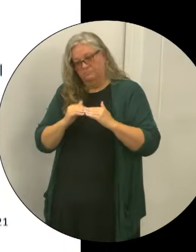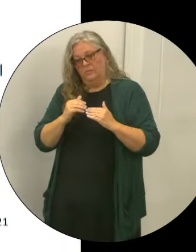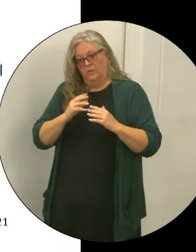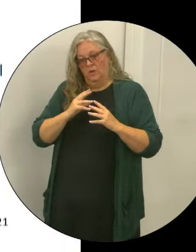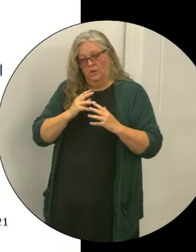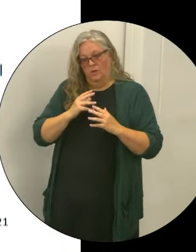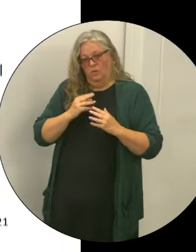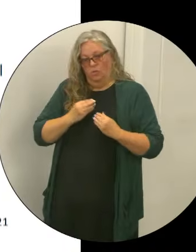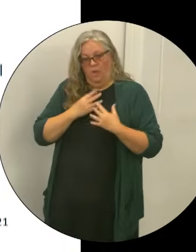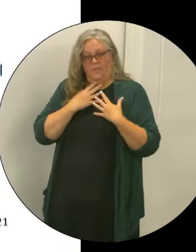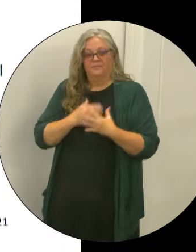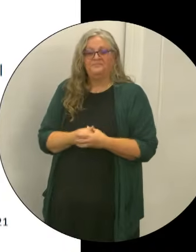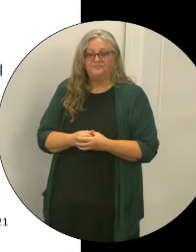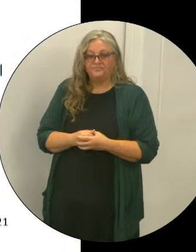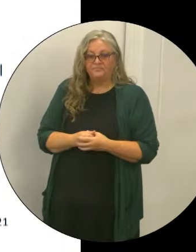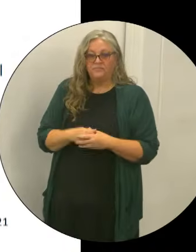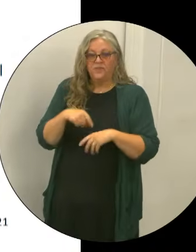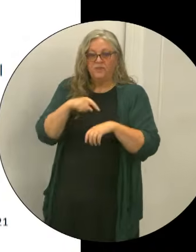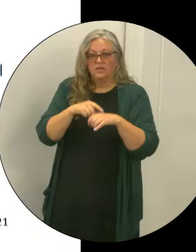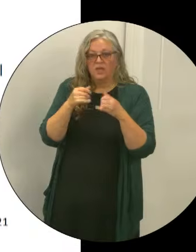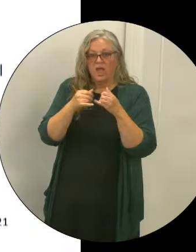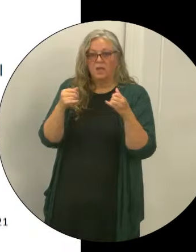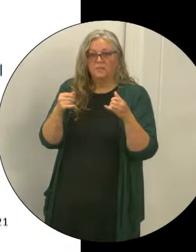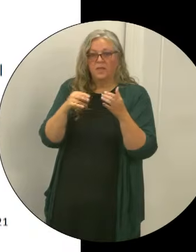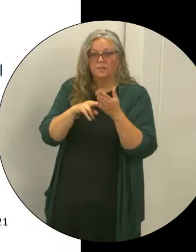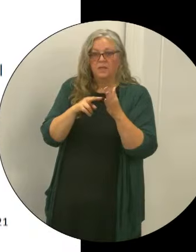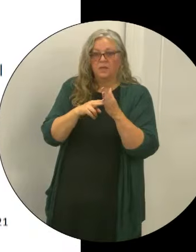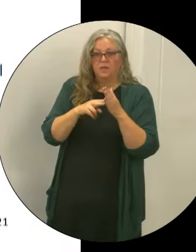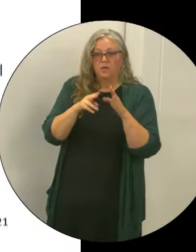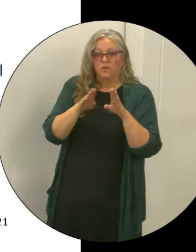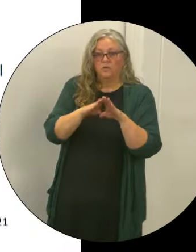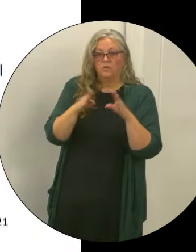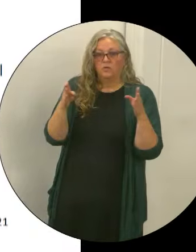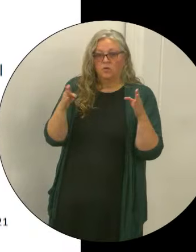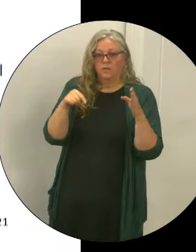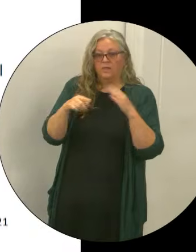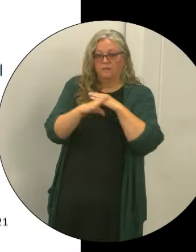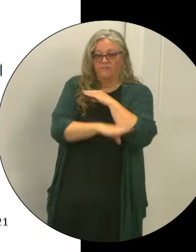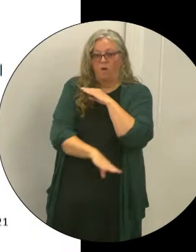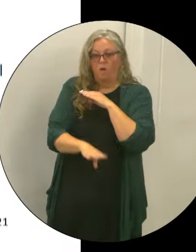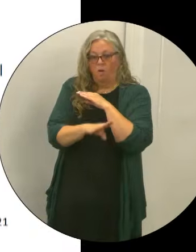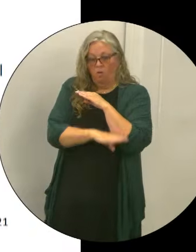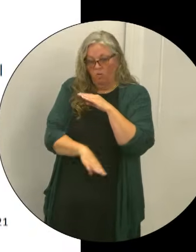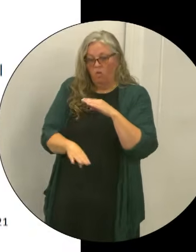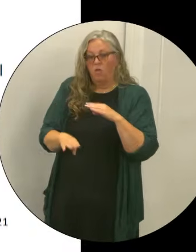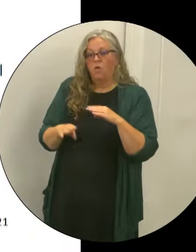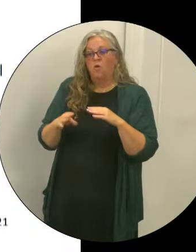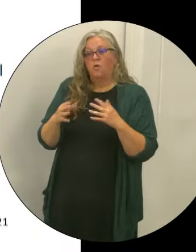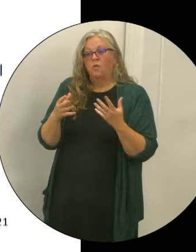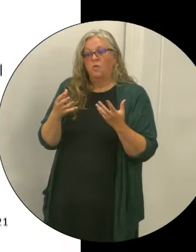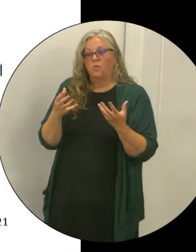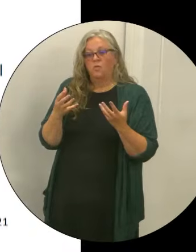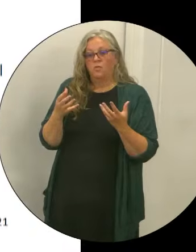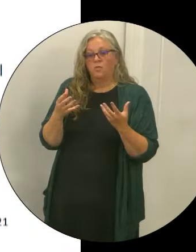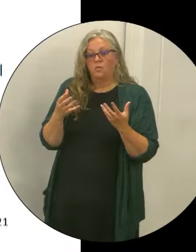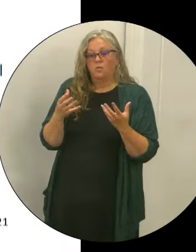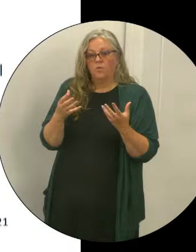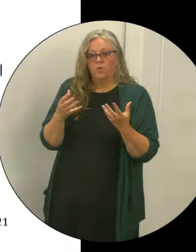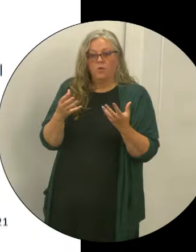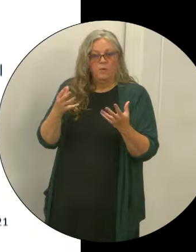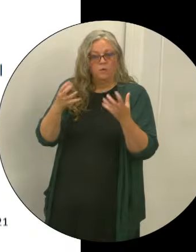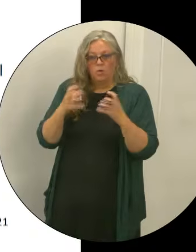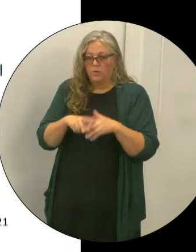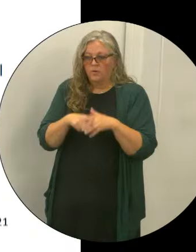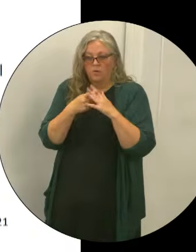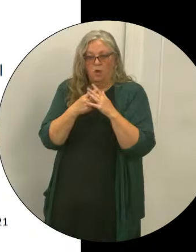timeline ensures that when our doors open this fall, we aren't just returning with the status quo. We are returning with